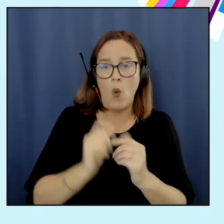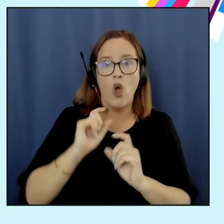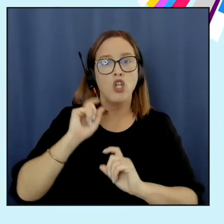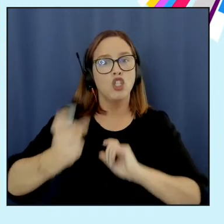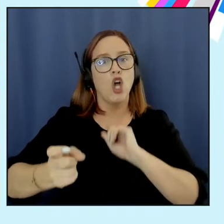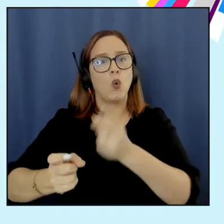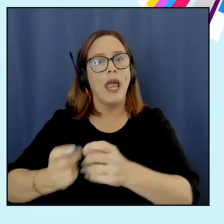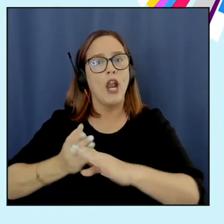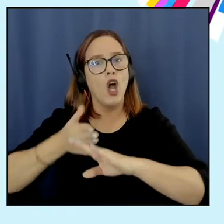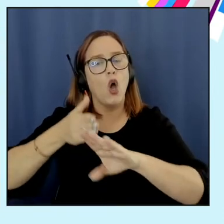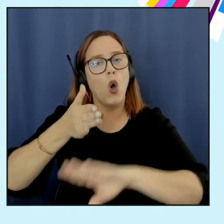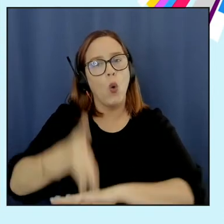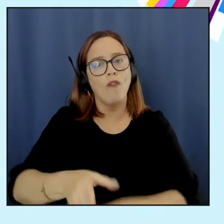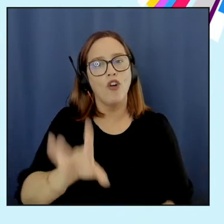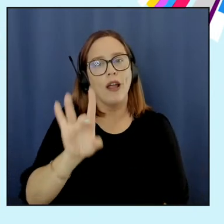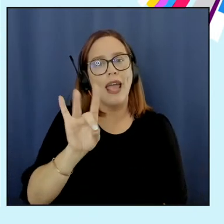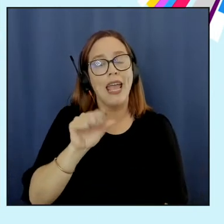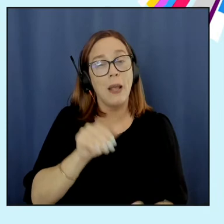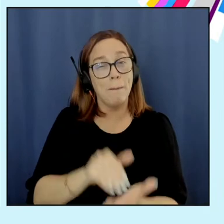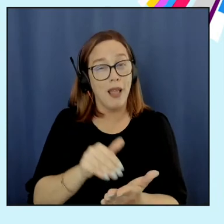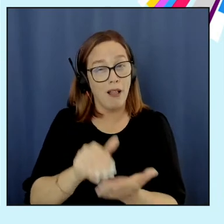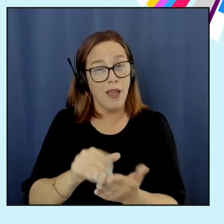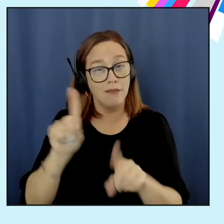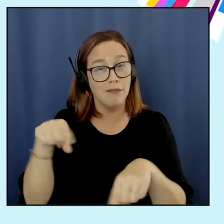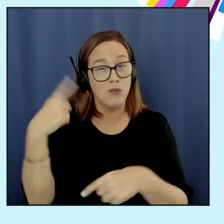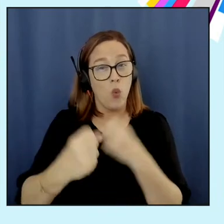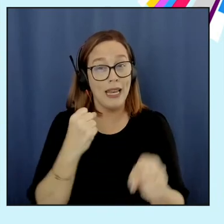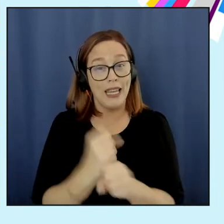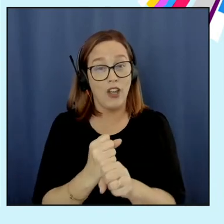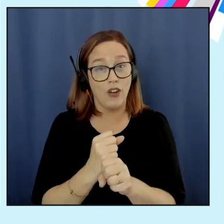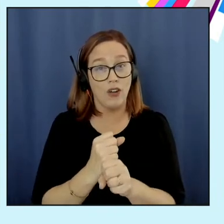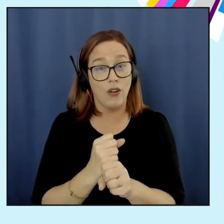alone. And a big part of that amount is matched by Microsoft.